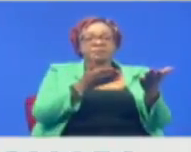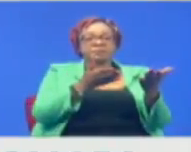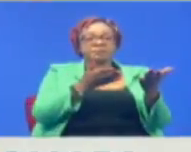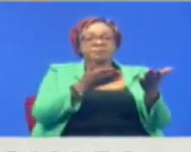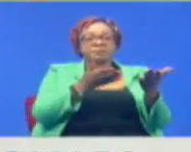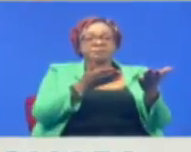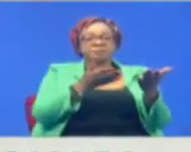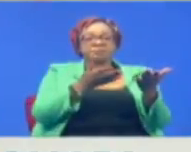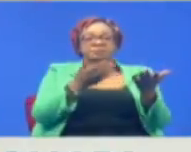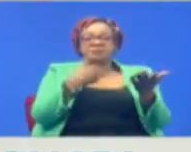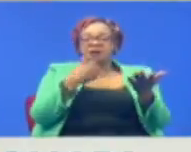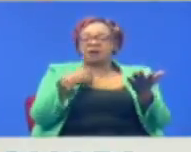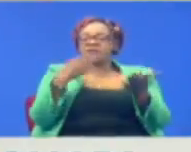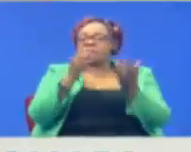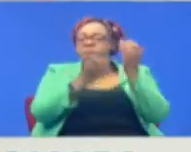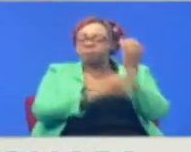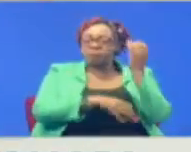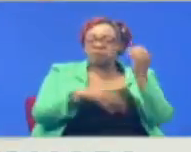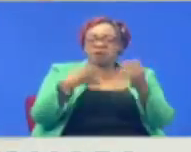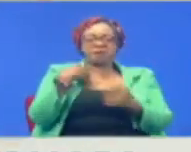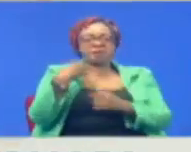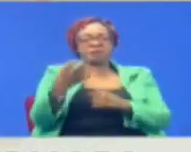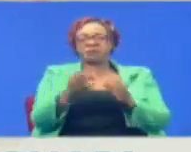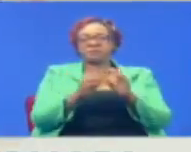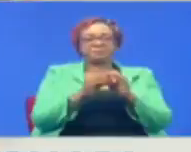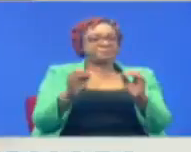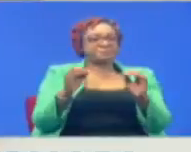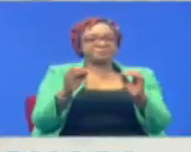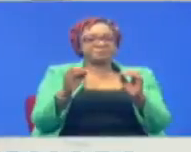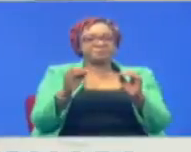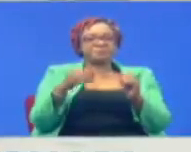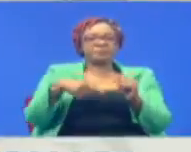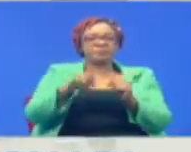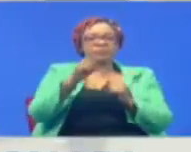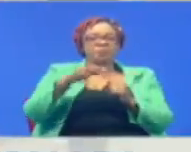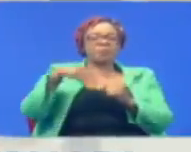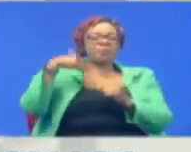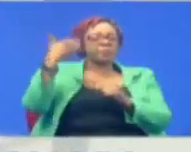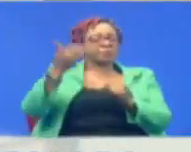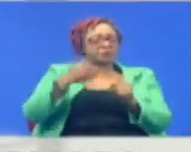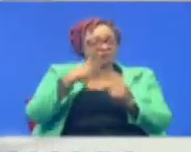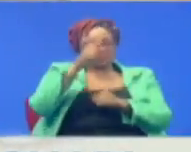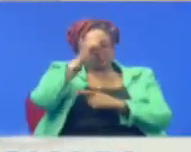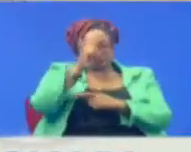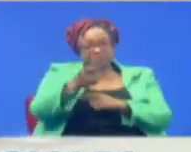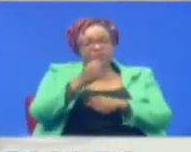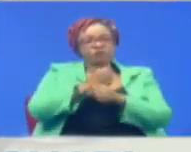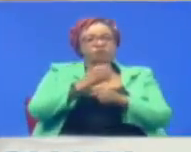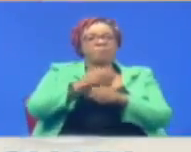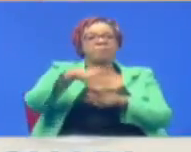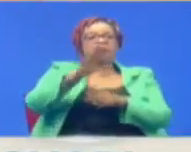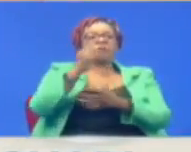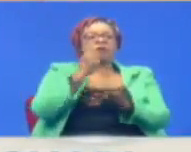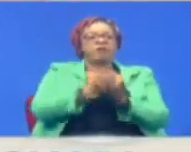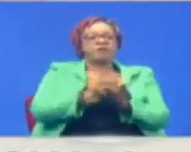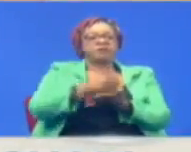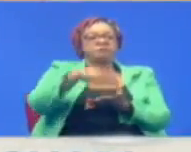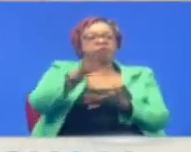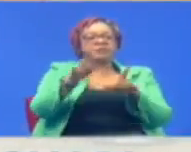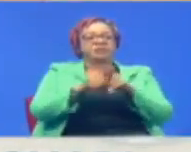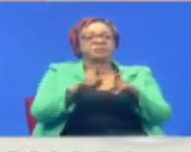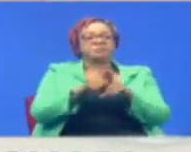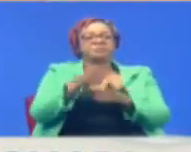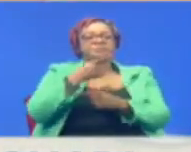rich. Licha ya kuwa amefanikiwa kunadi heshima za umma kwa kazi yake na ofisi yake, anakiri